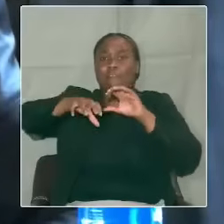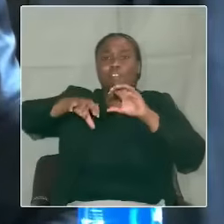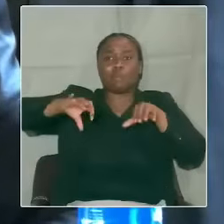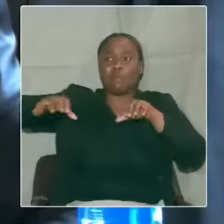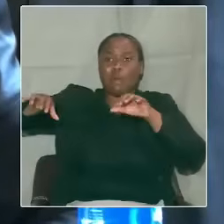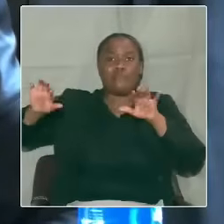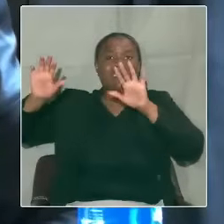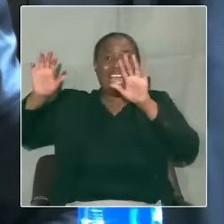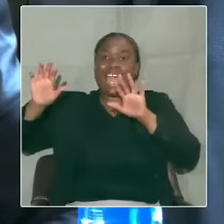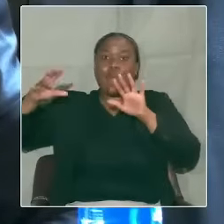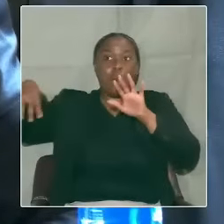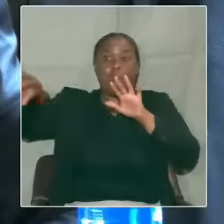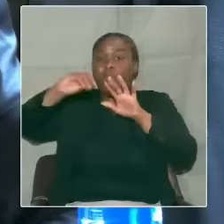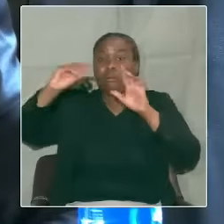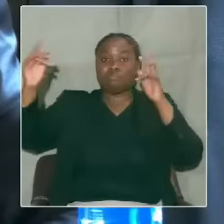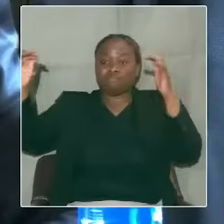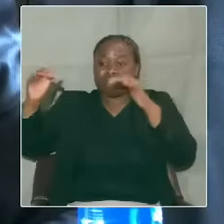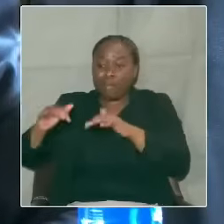office.